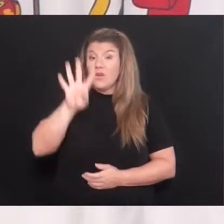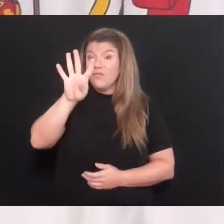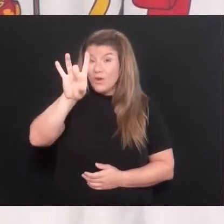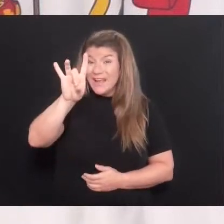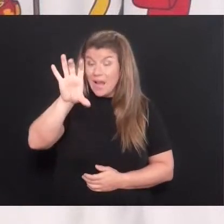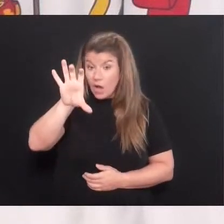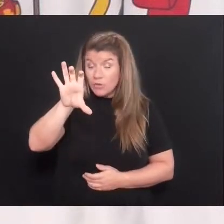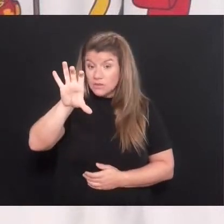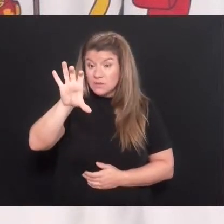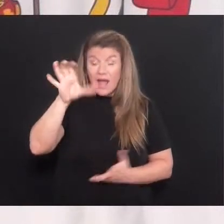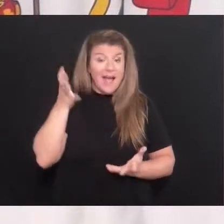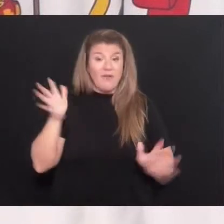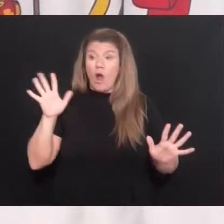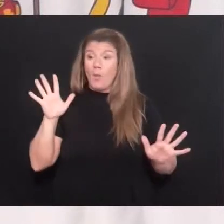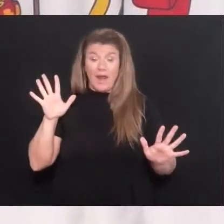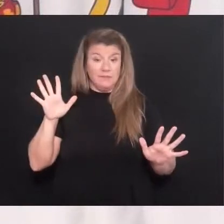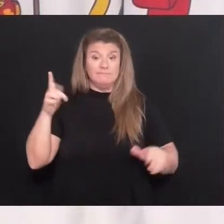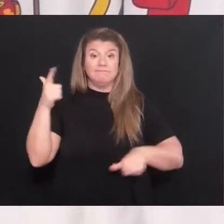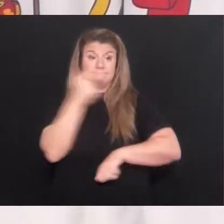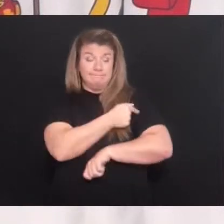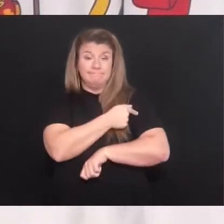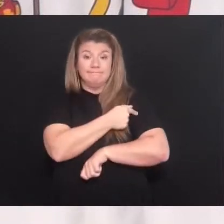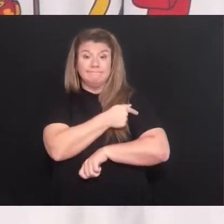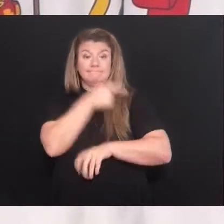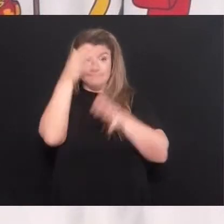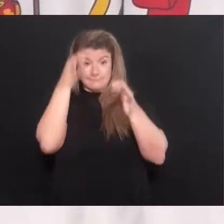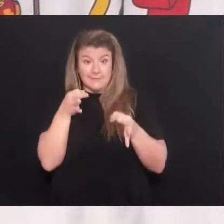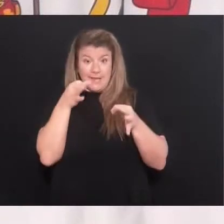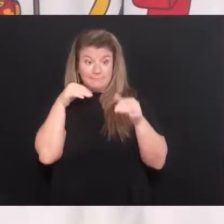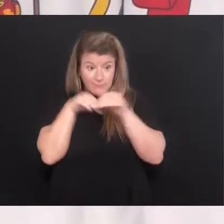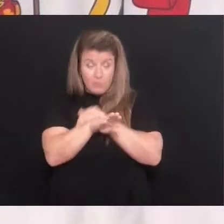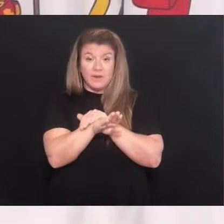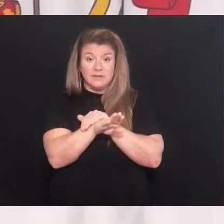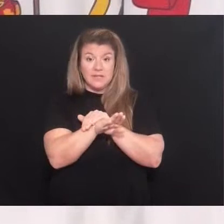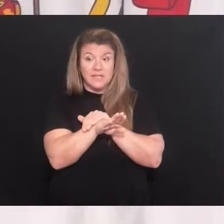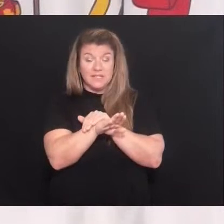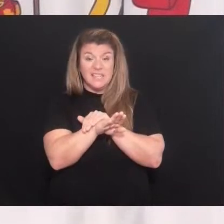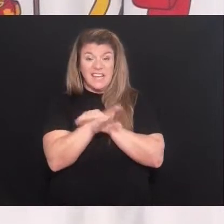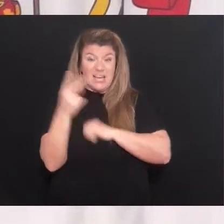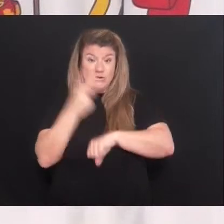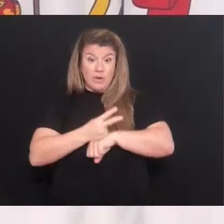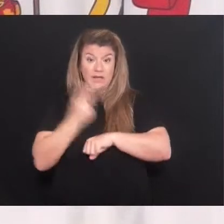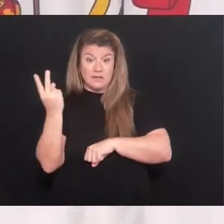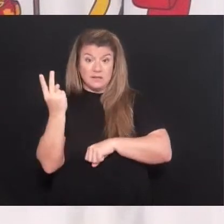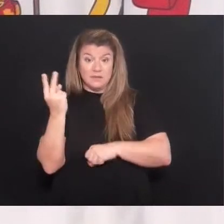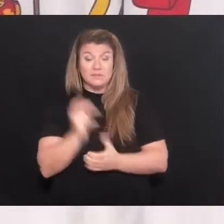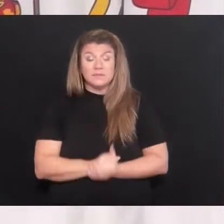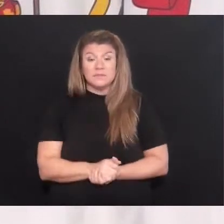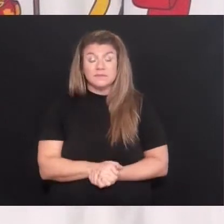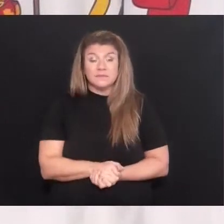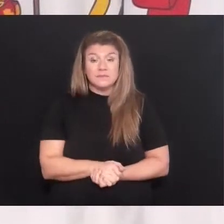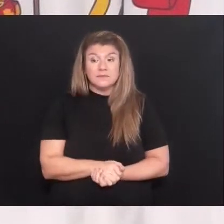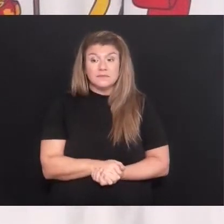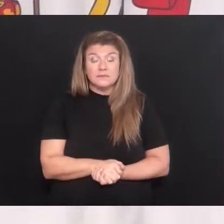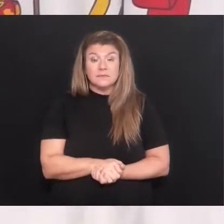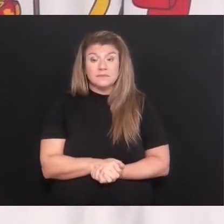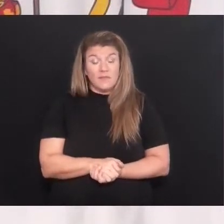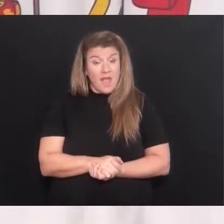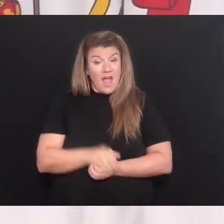4,800 people have come in and have gotten their shots in the last 2 days. Of